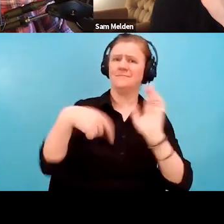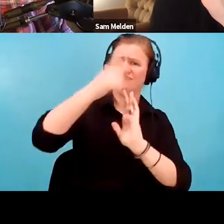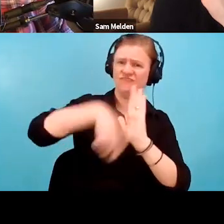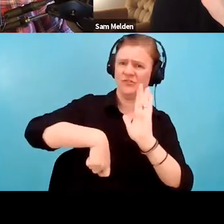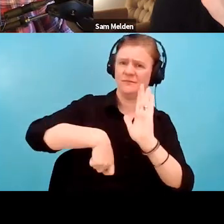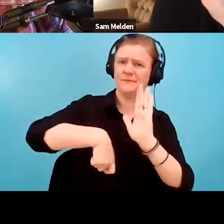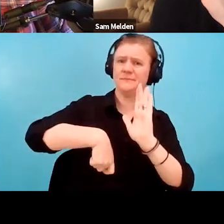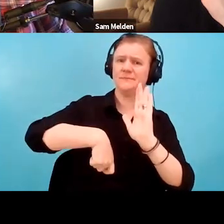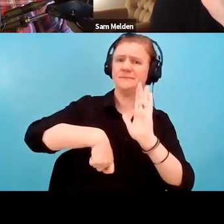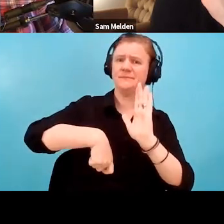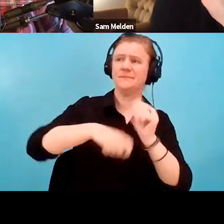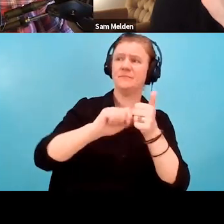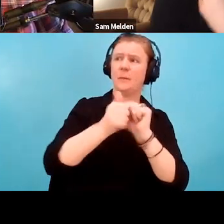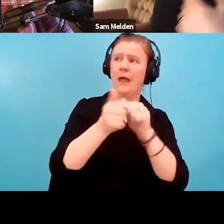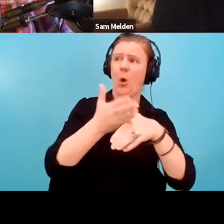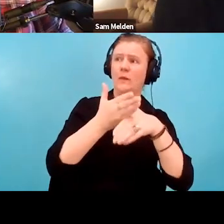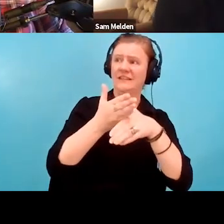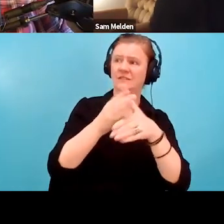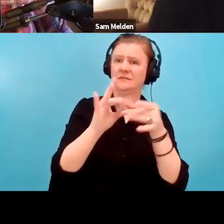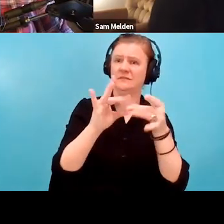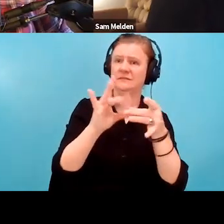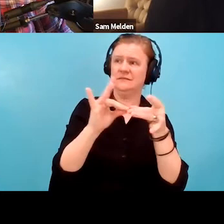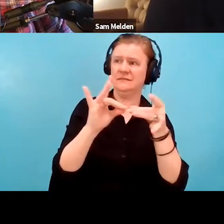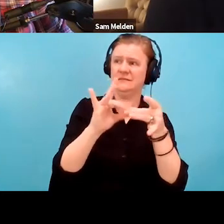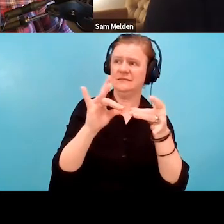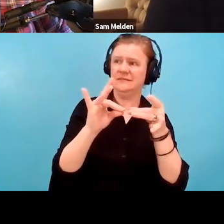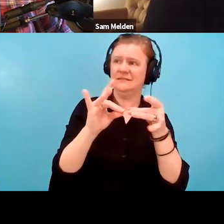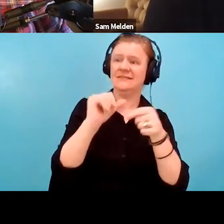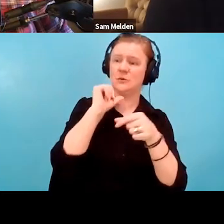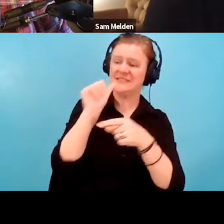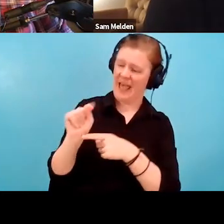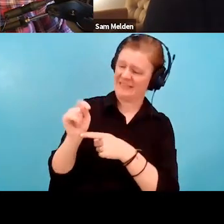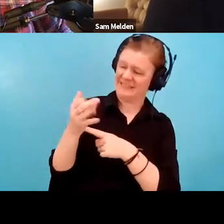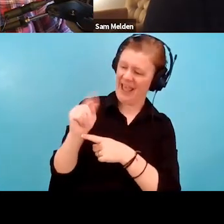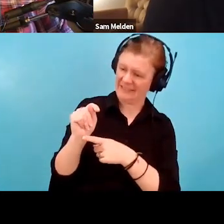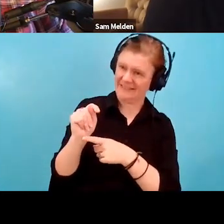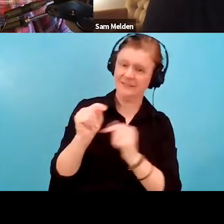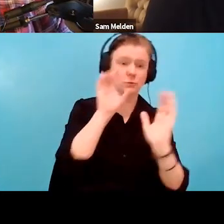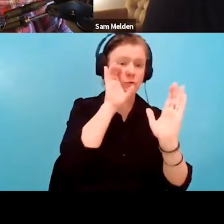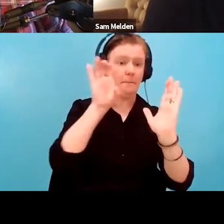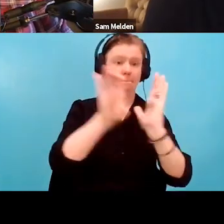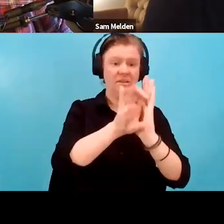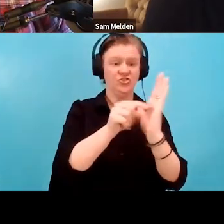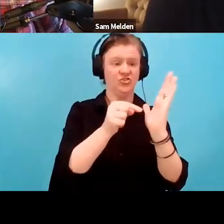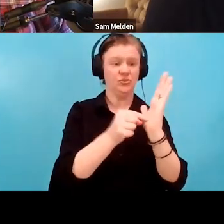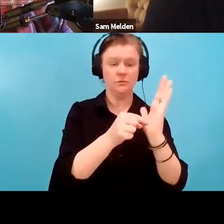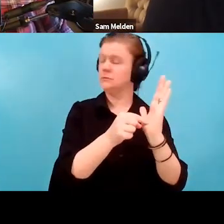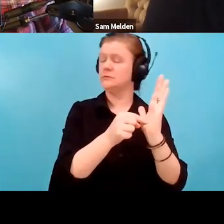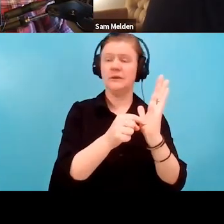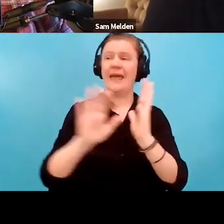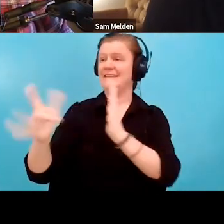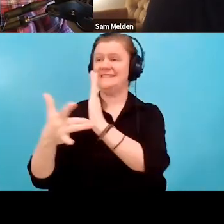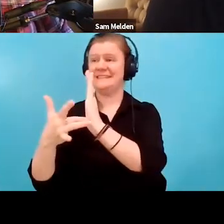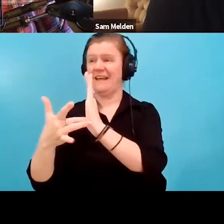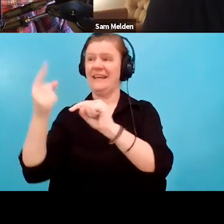the way they shared it, the fact that it wasn't text, it was a photograph of text,